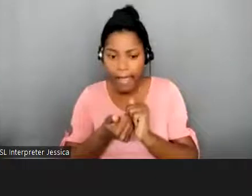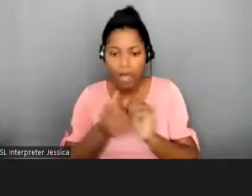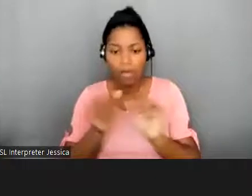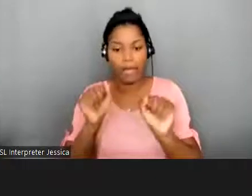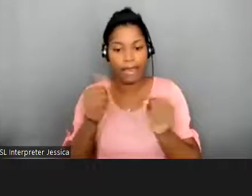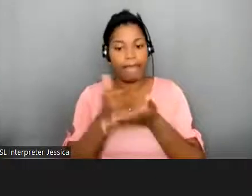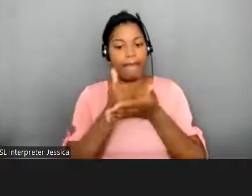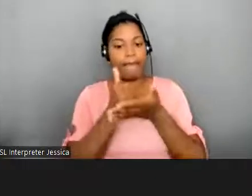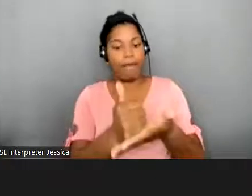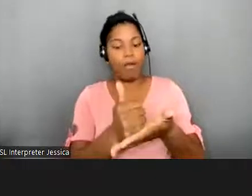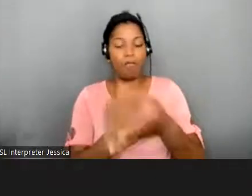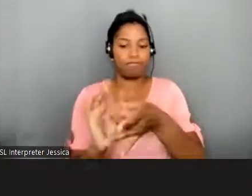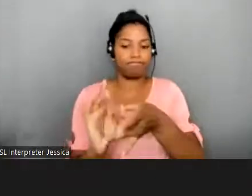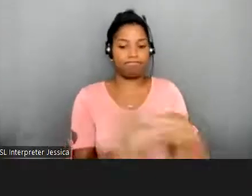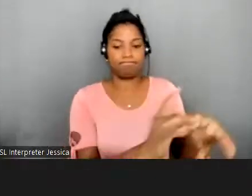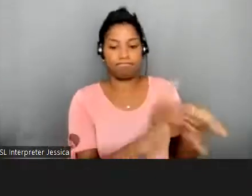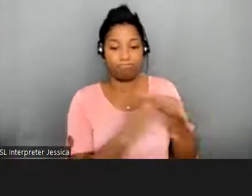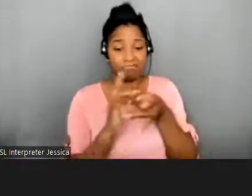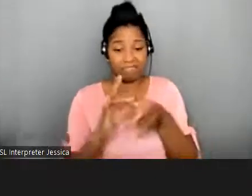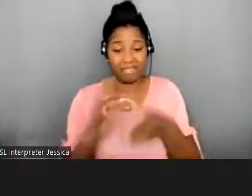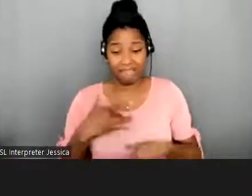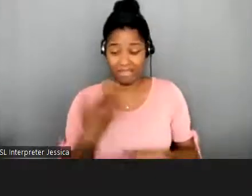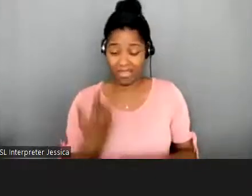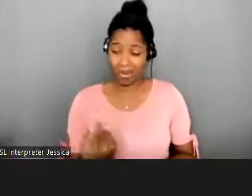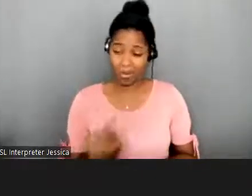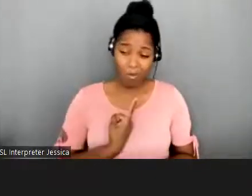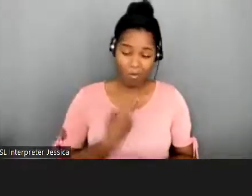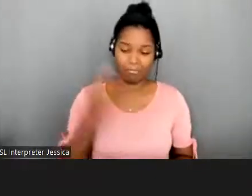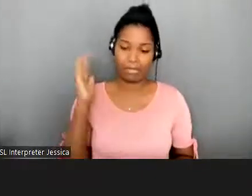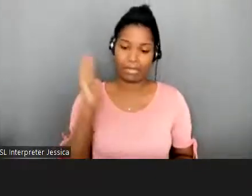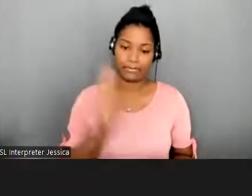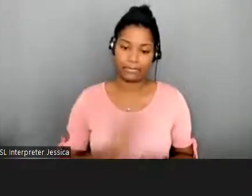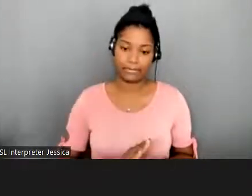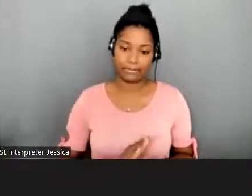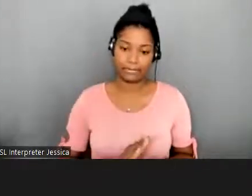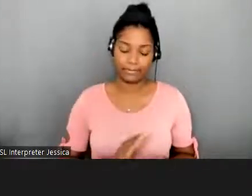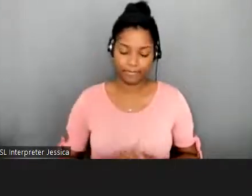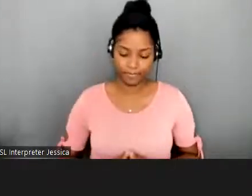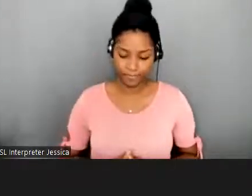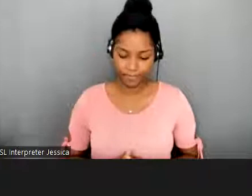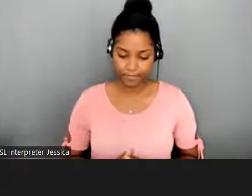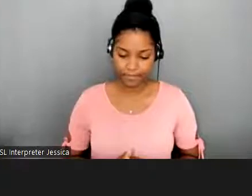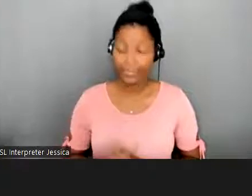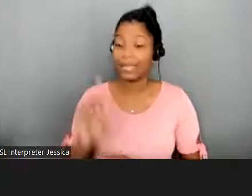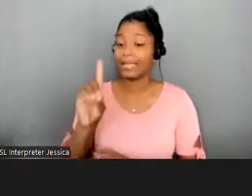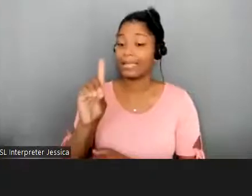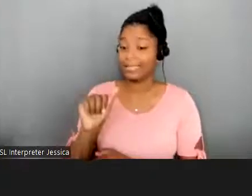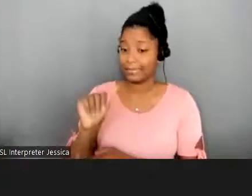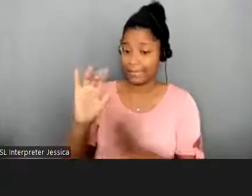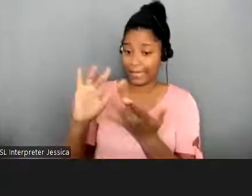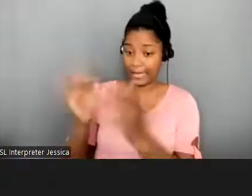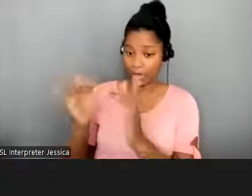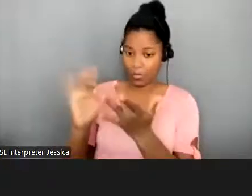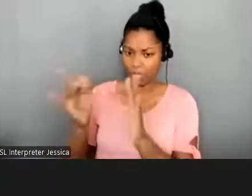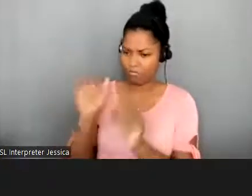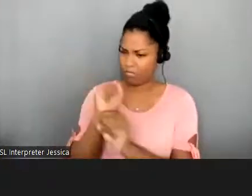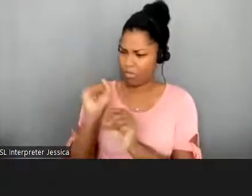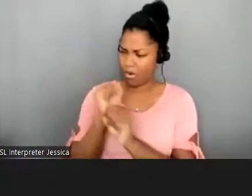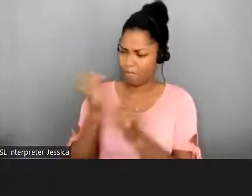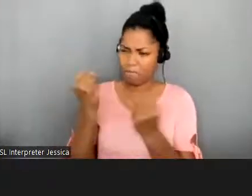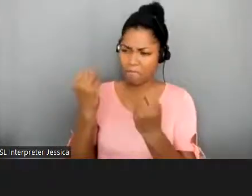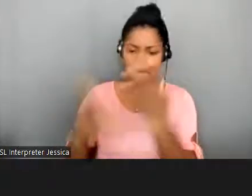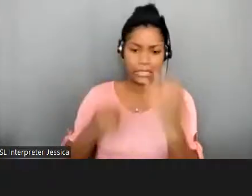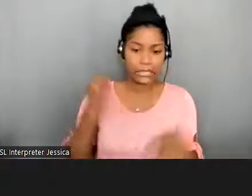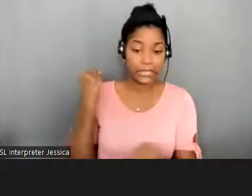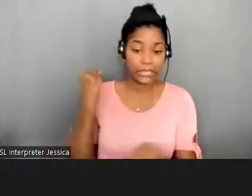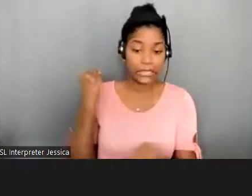connections and reduce feelings of loneliness. The aging and disability networks have worked for years to